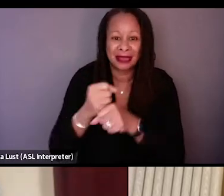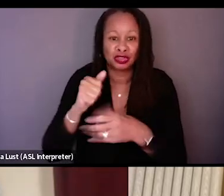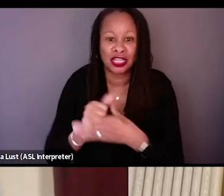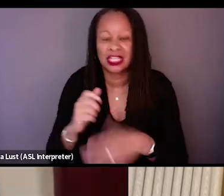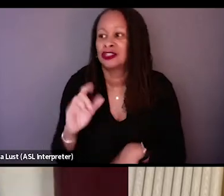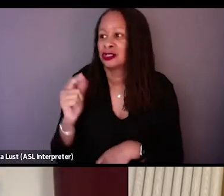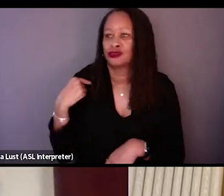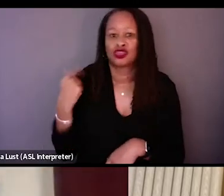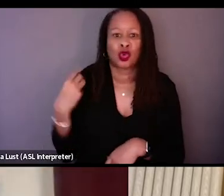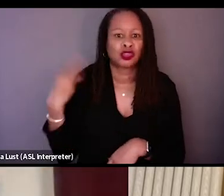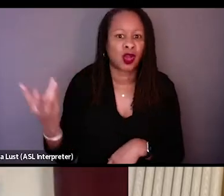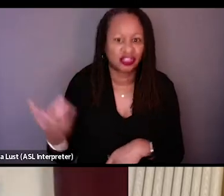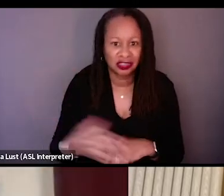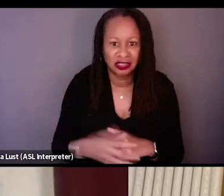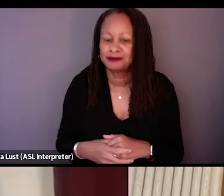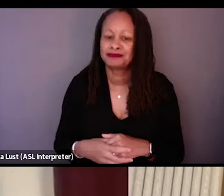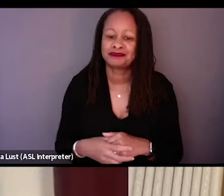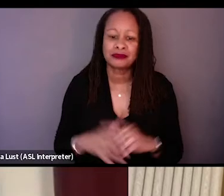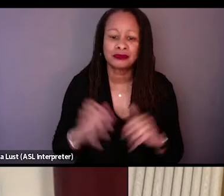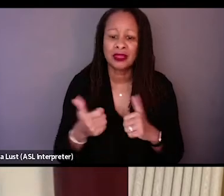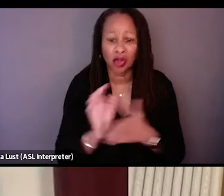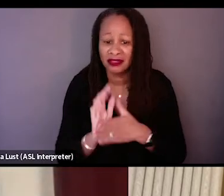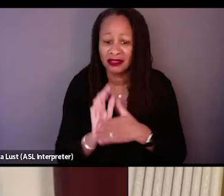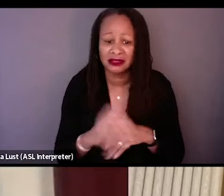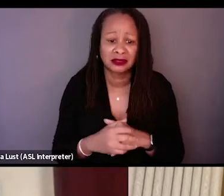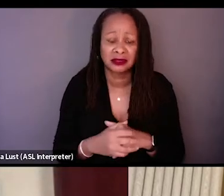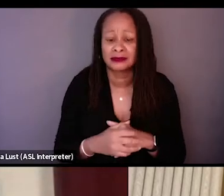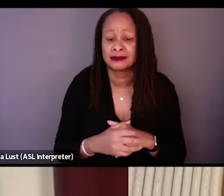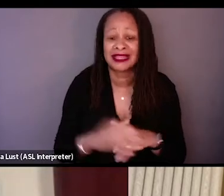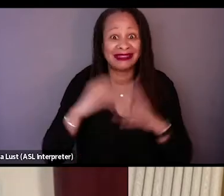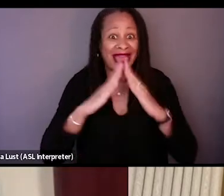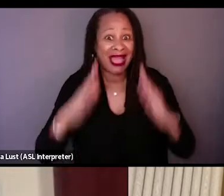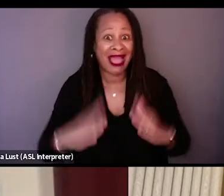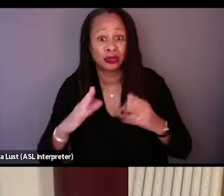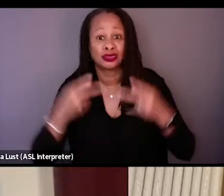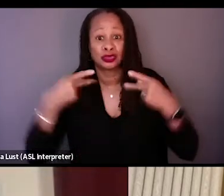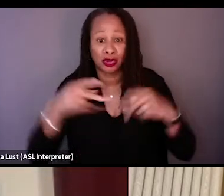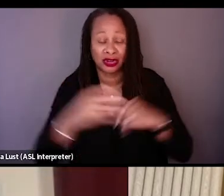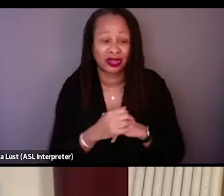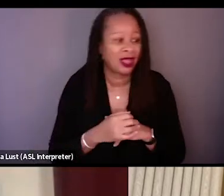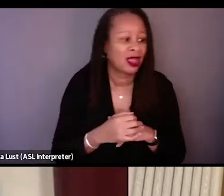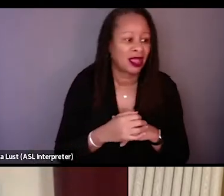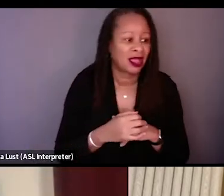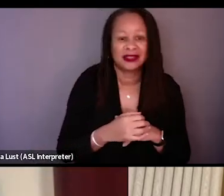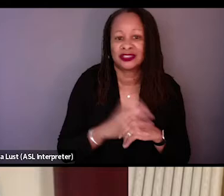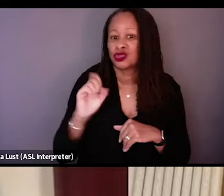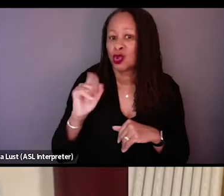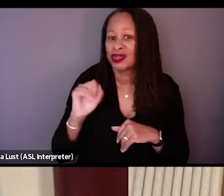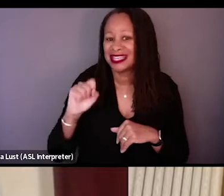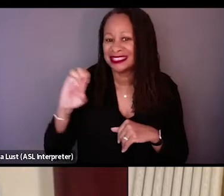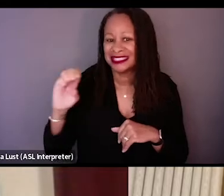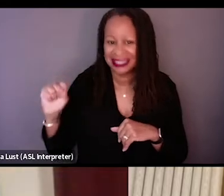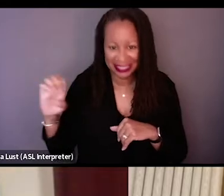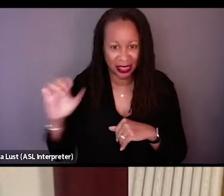in all of the film in the in House Party, and Martin Scorsese, and Charles Lane doing Sidewalk Stories. Absolutely. I